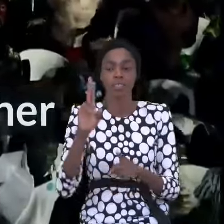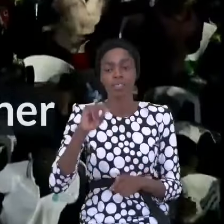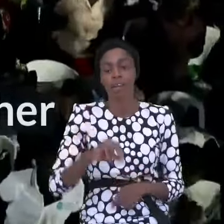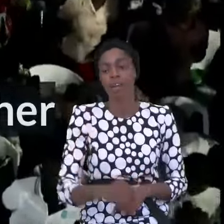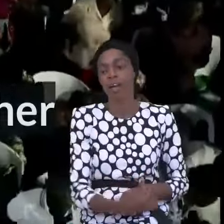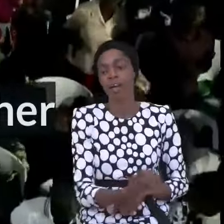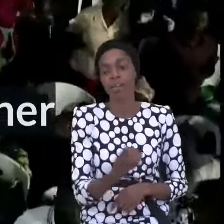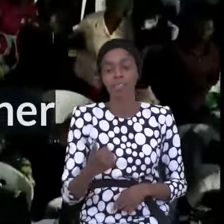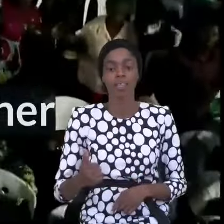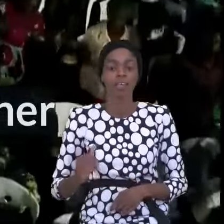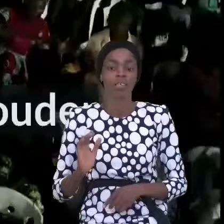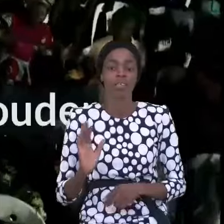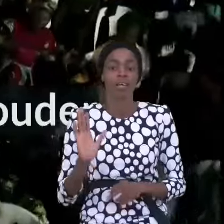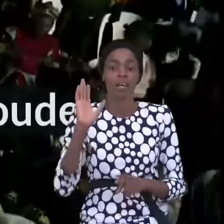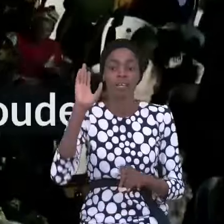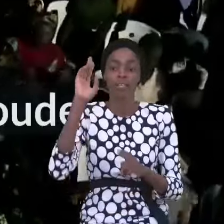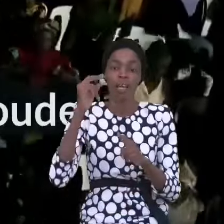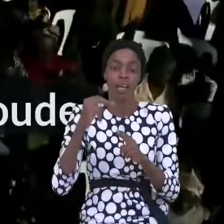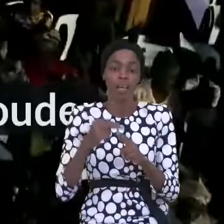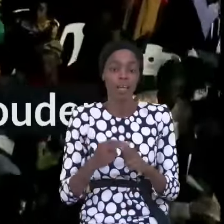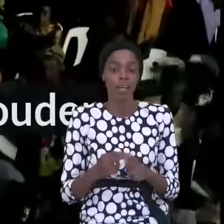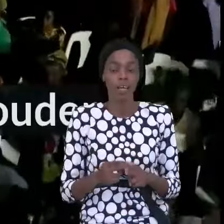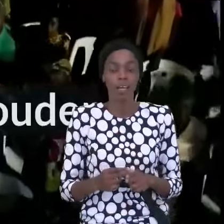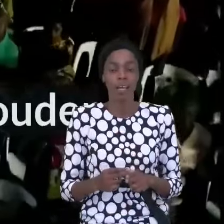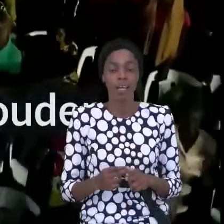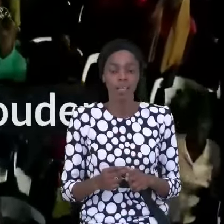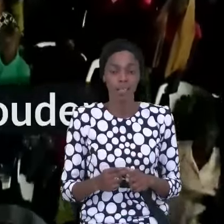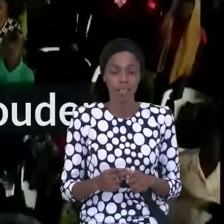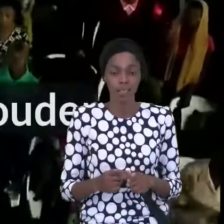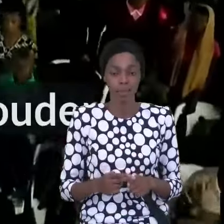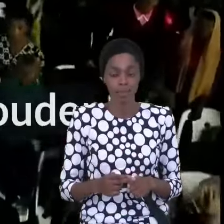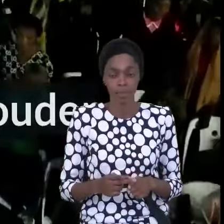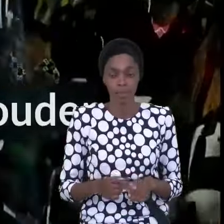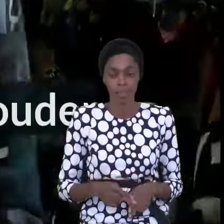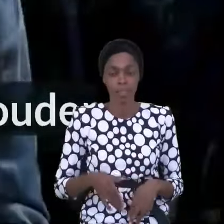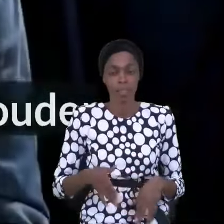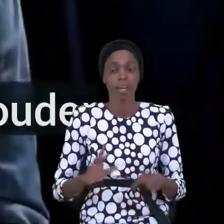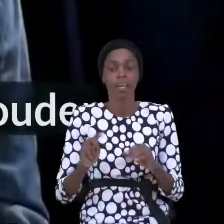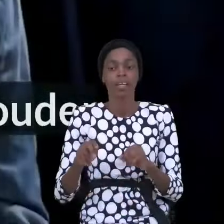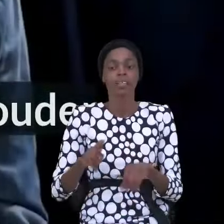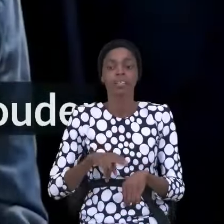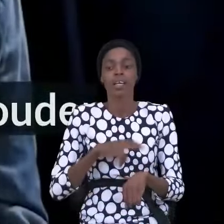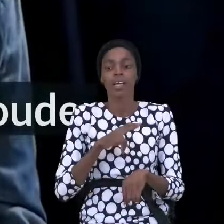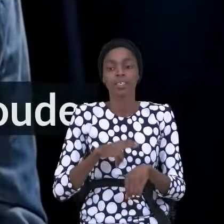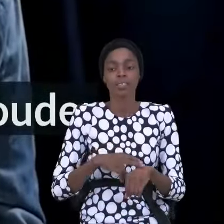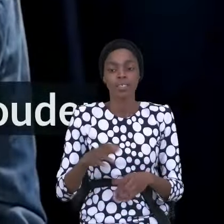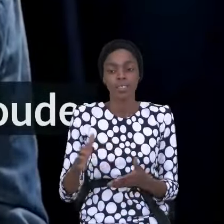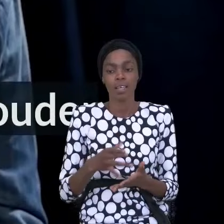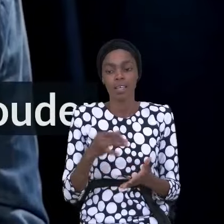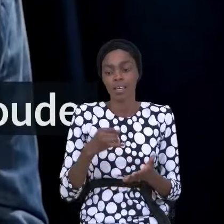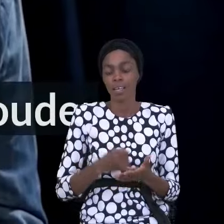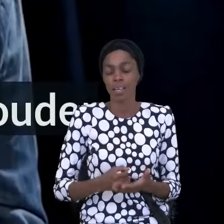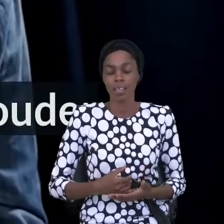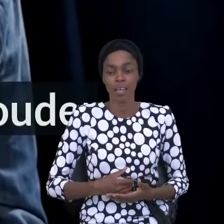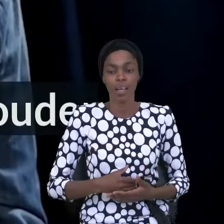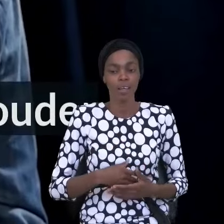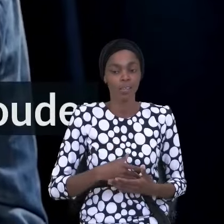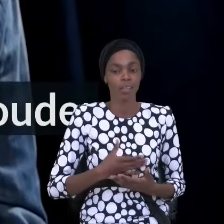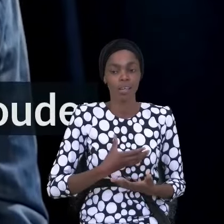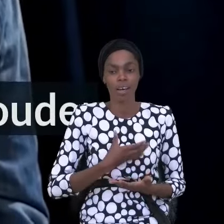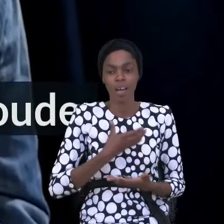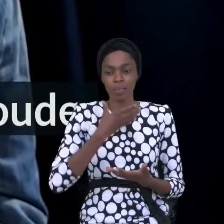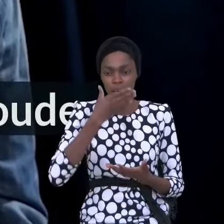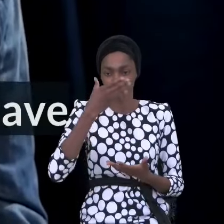like no other. Your name, let the nations sing it